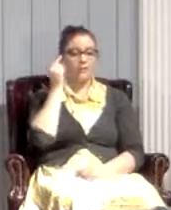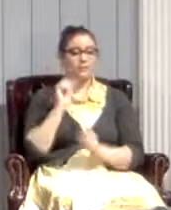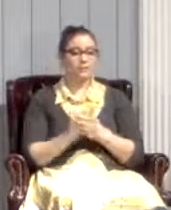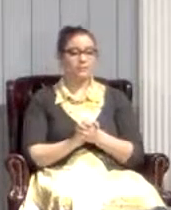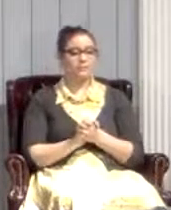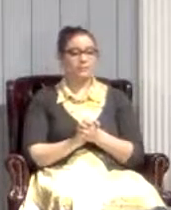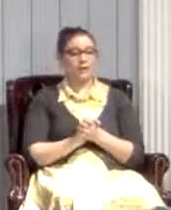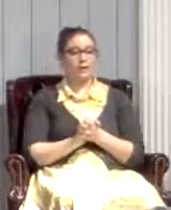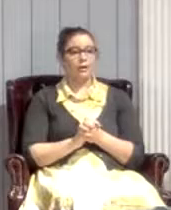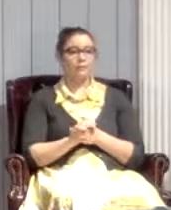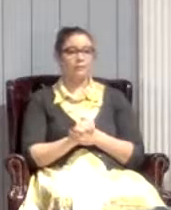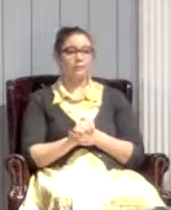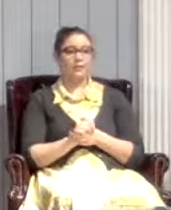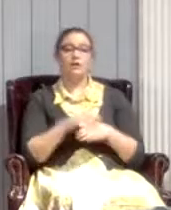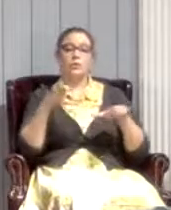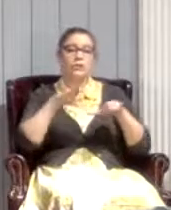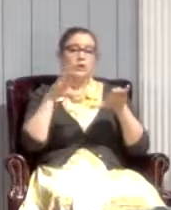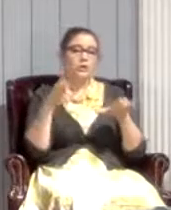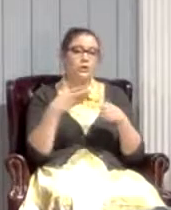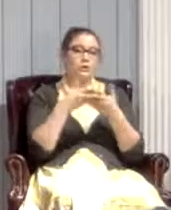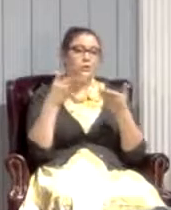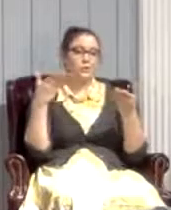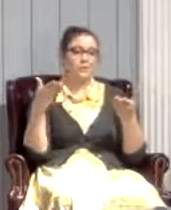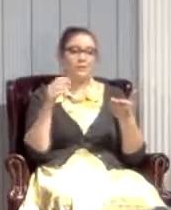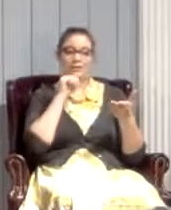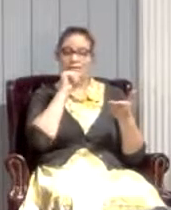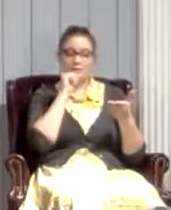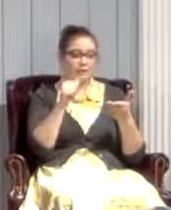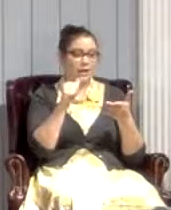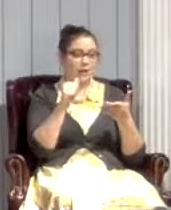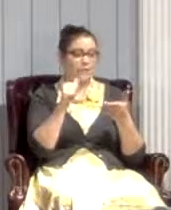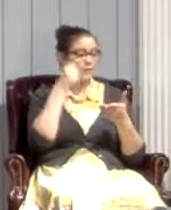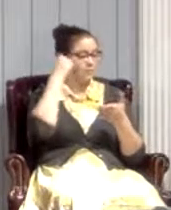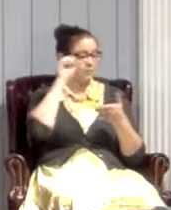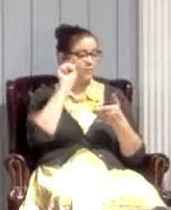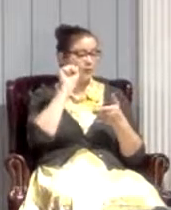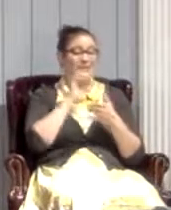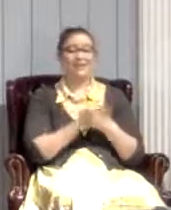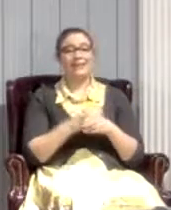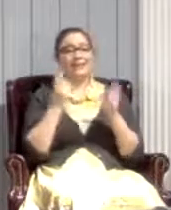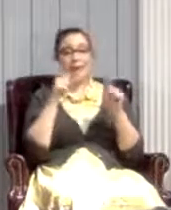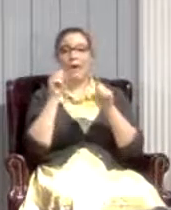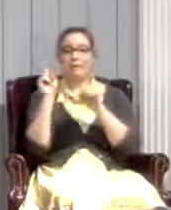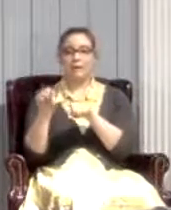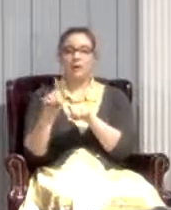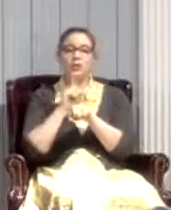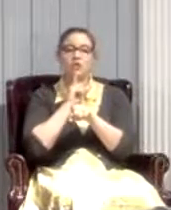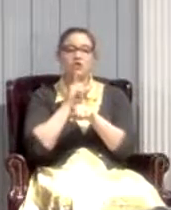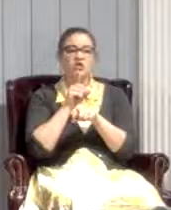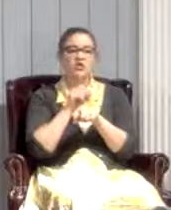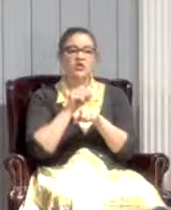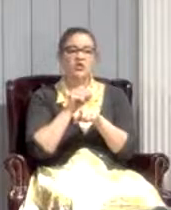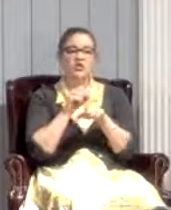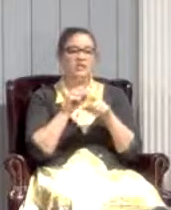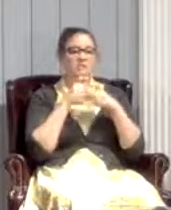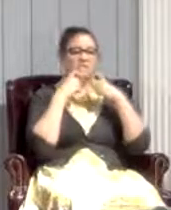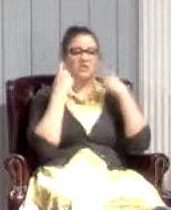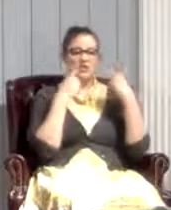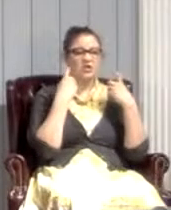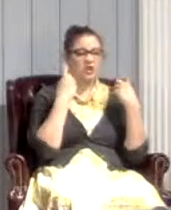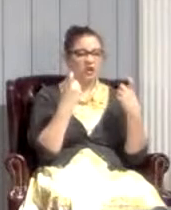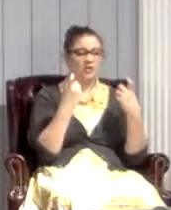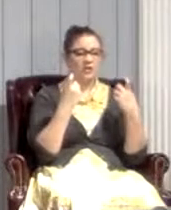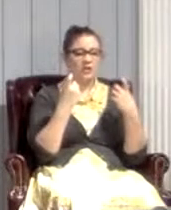unless we do something to not be rebellious, it's going to happen. And so this carnal rebellious, it wants